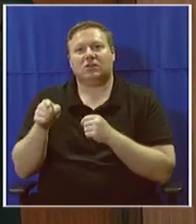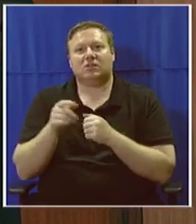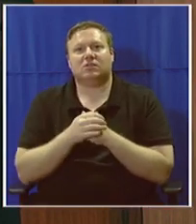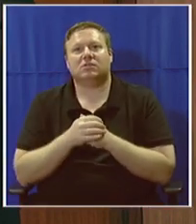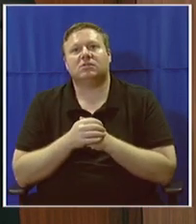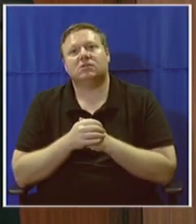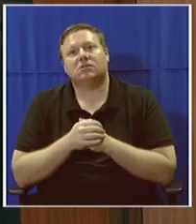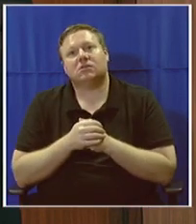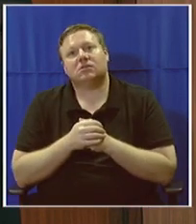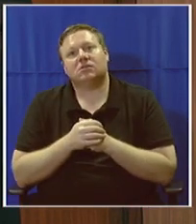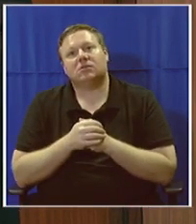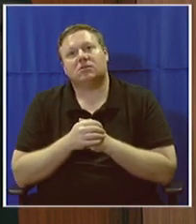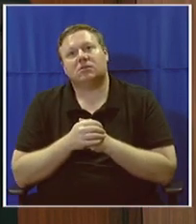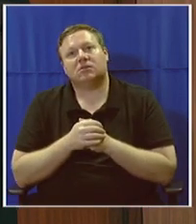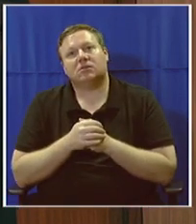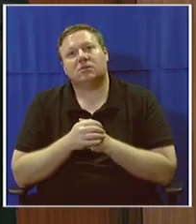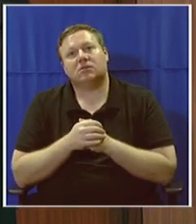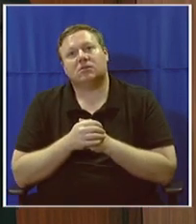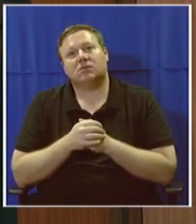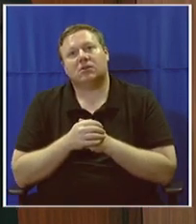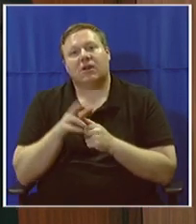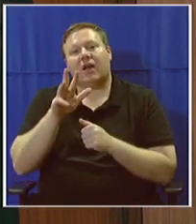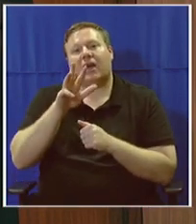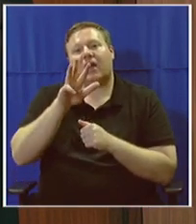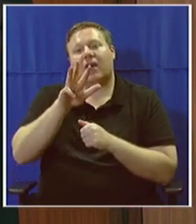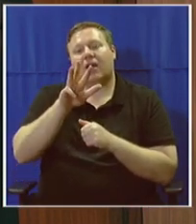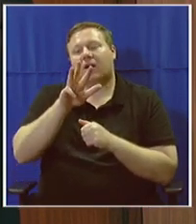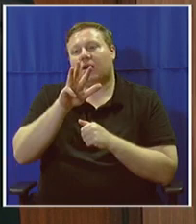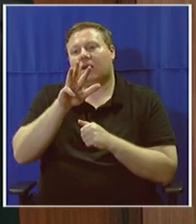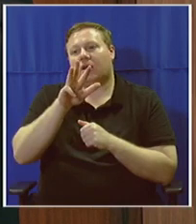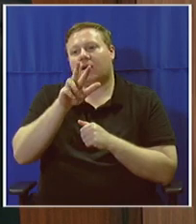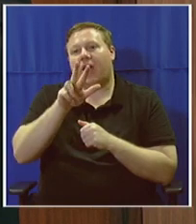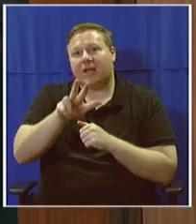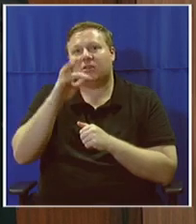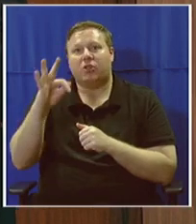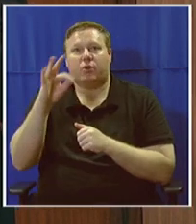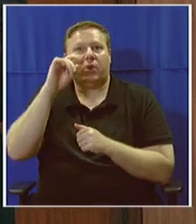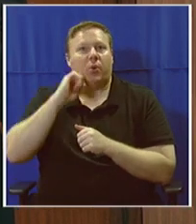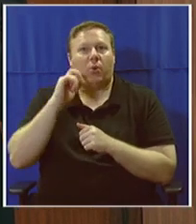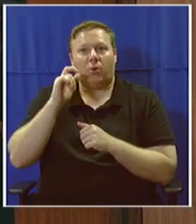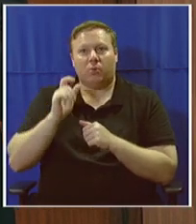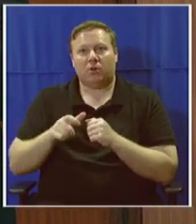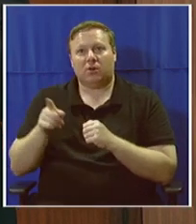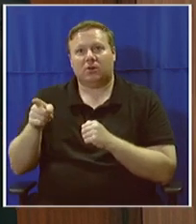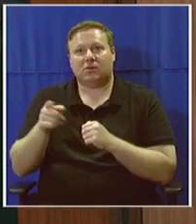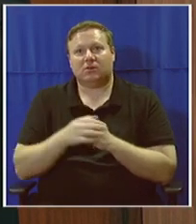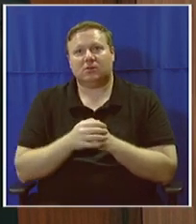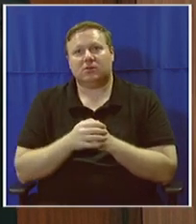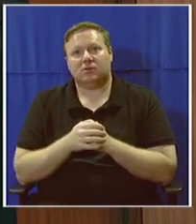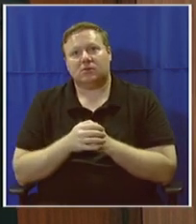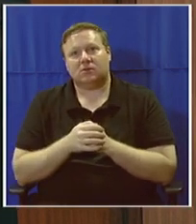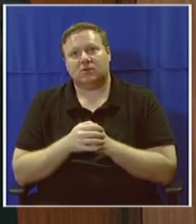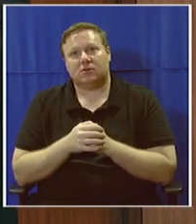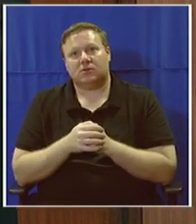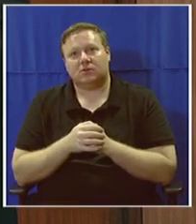Harun. Further notes that the 83-year-old Goga Halima Harun was the widow of martyr Imam Abdullah Harun, who